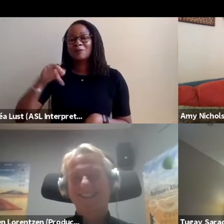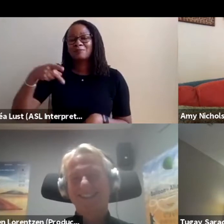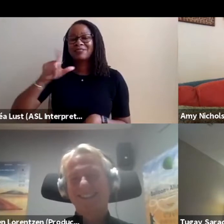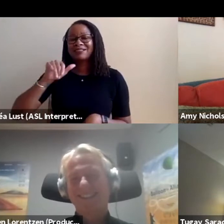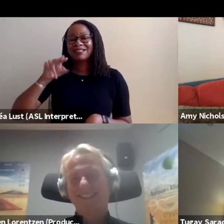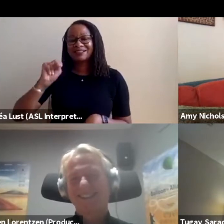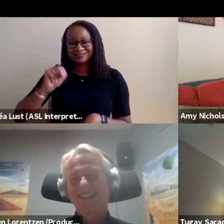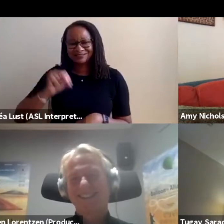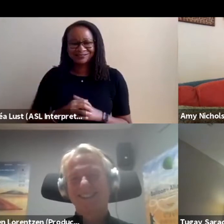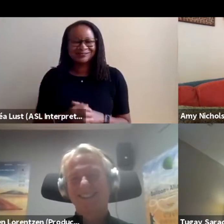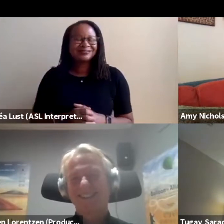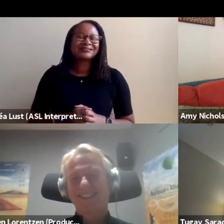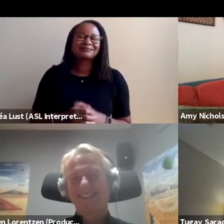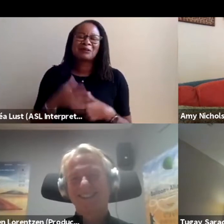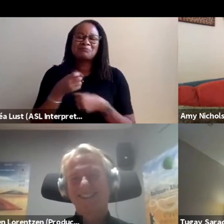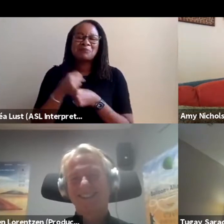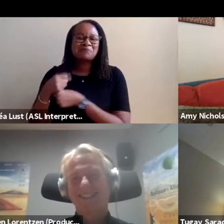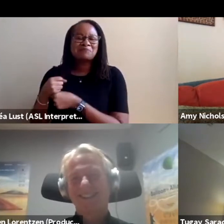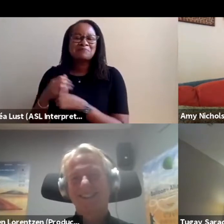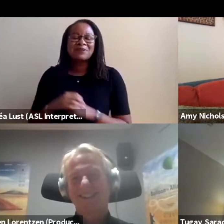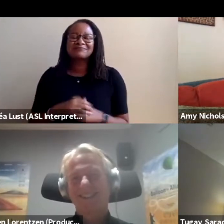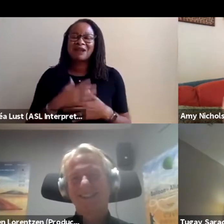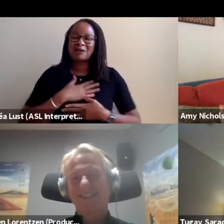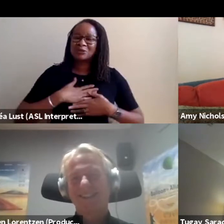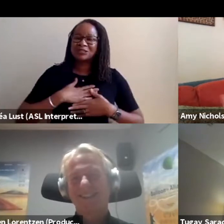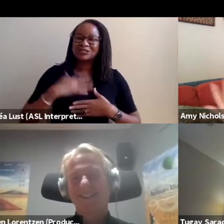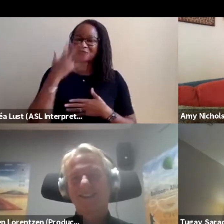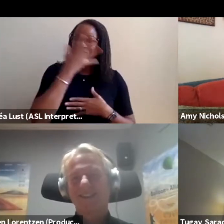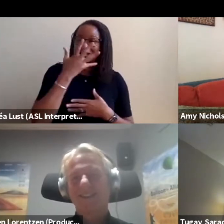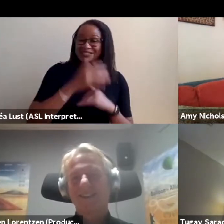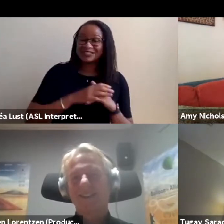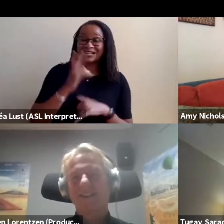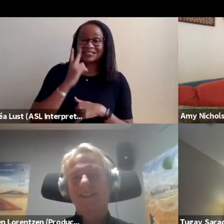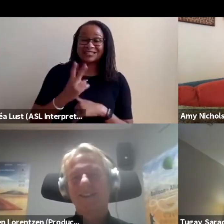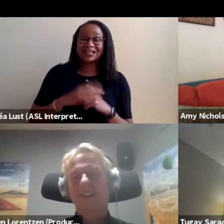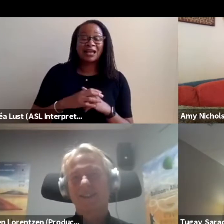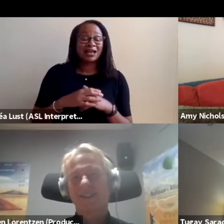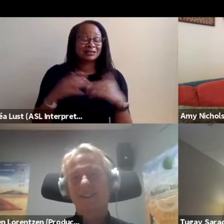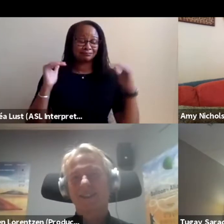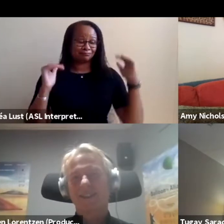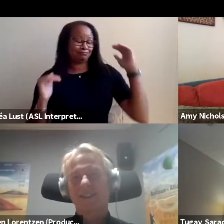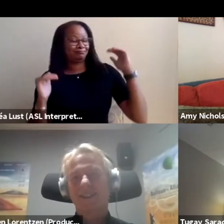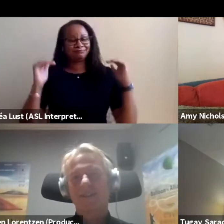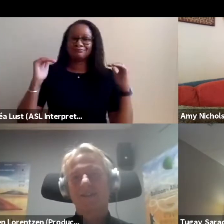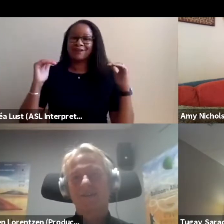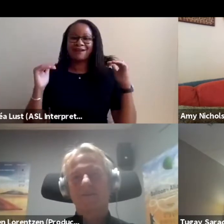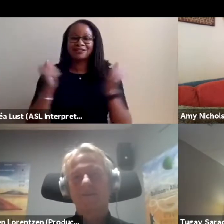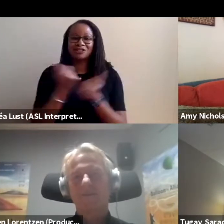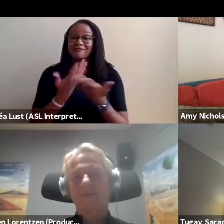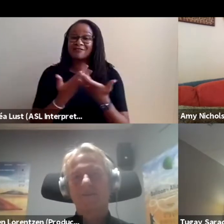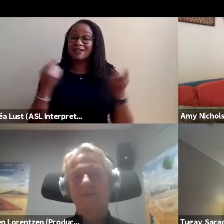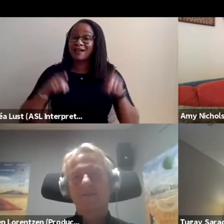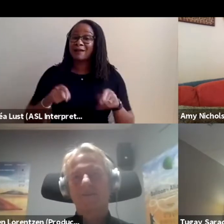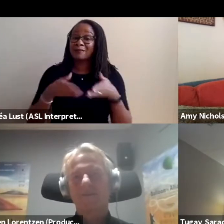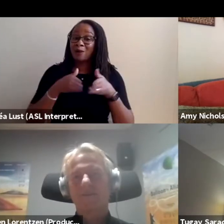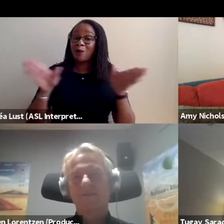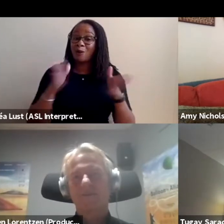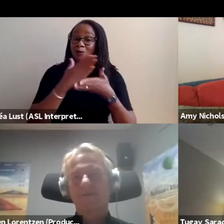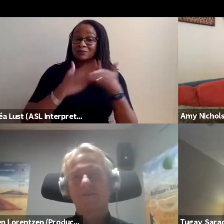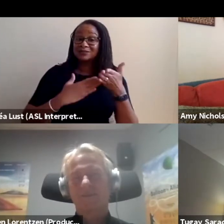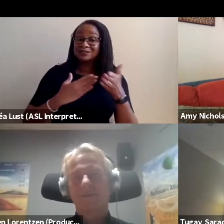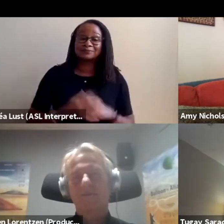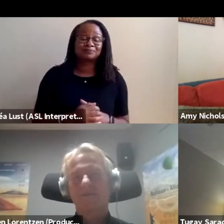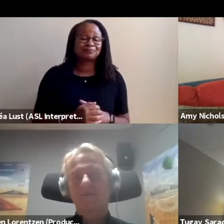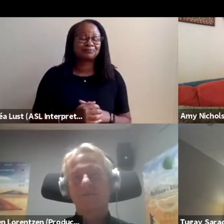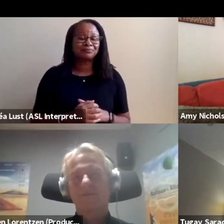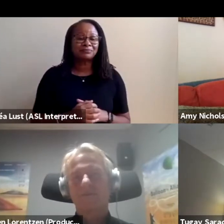Well, I appreciated their faces and seeing them as kind of, a counterbalance to everything else that's happening in this opening scene. I mean,